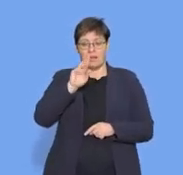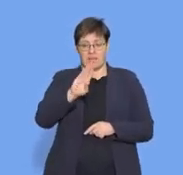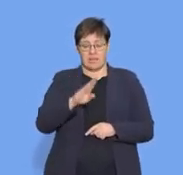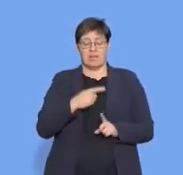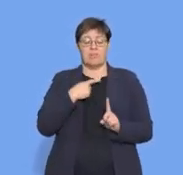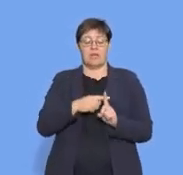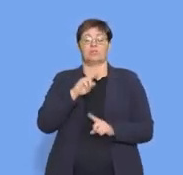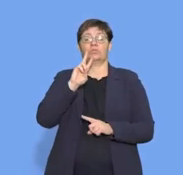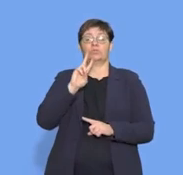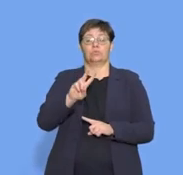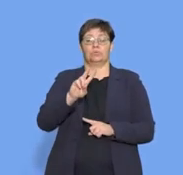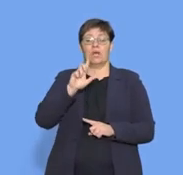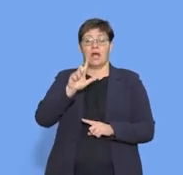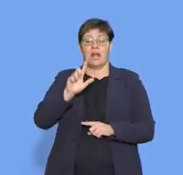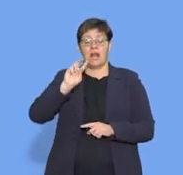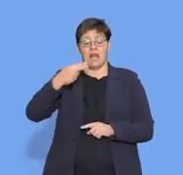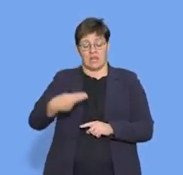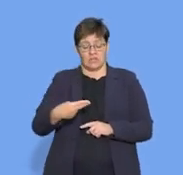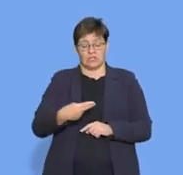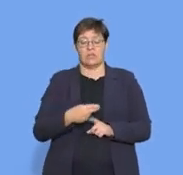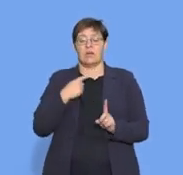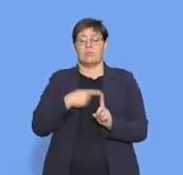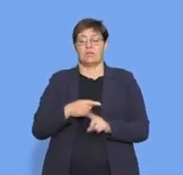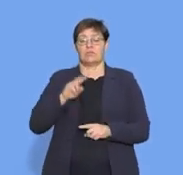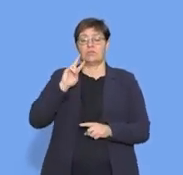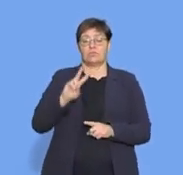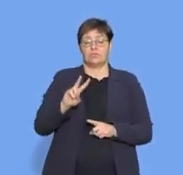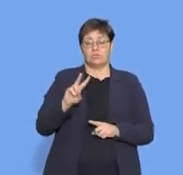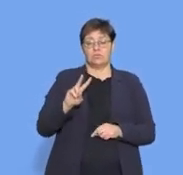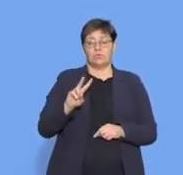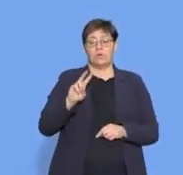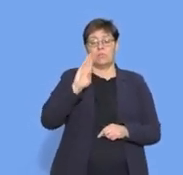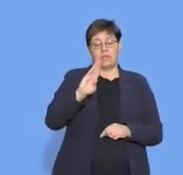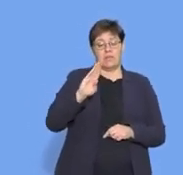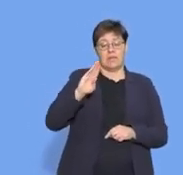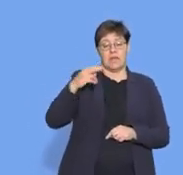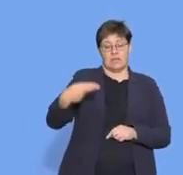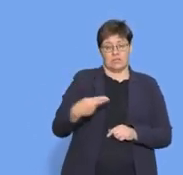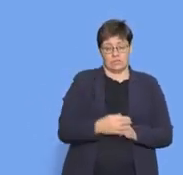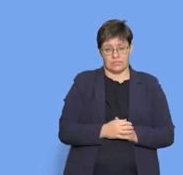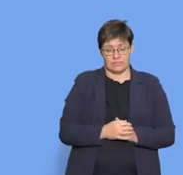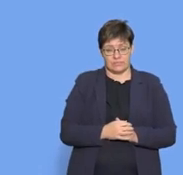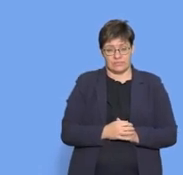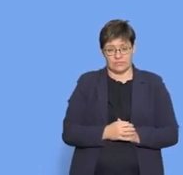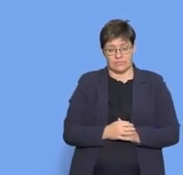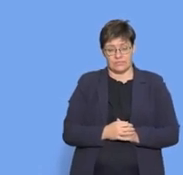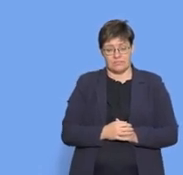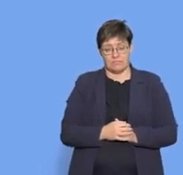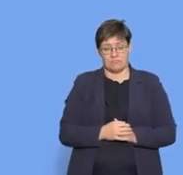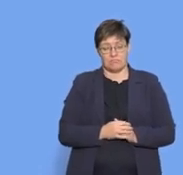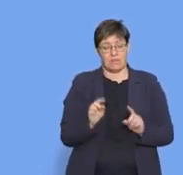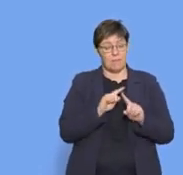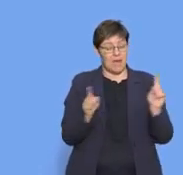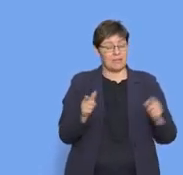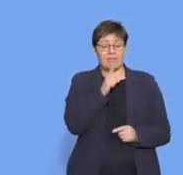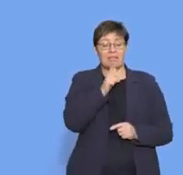times breadth plus 2 times length times height plus 2 times breadth times